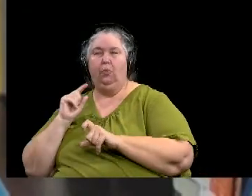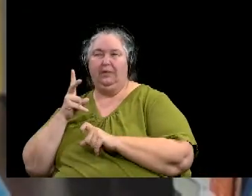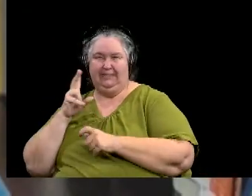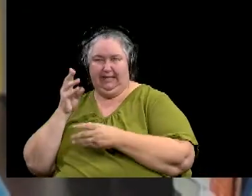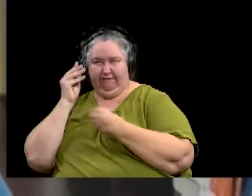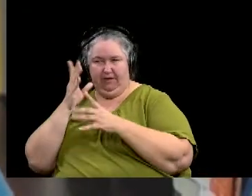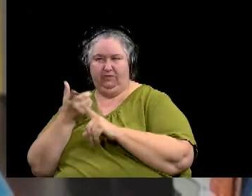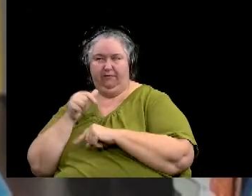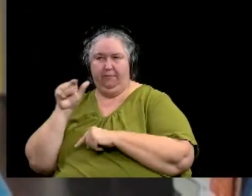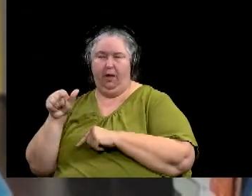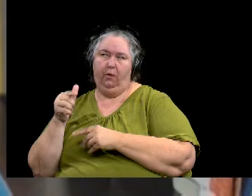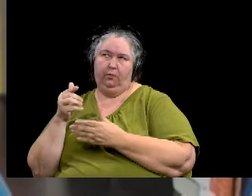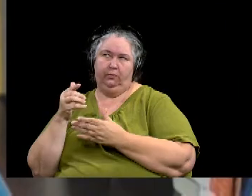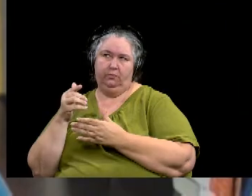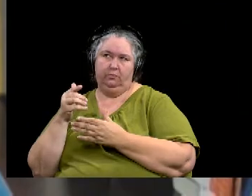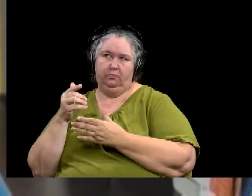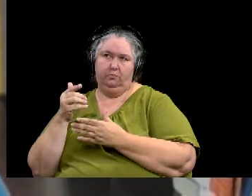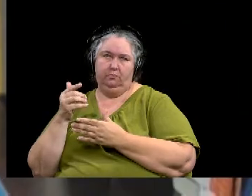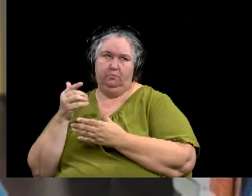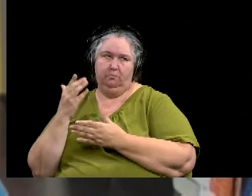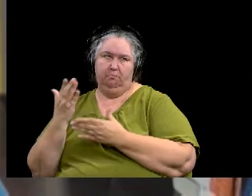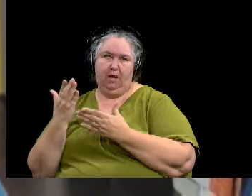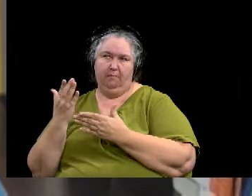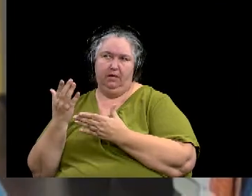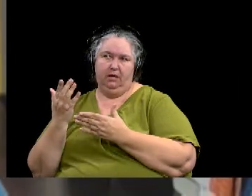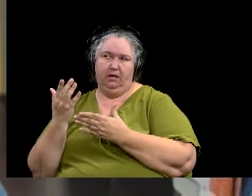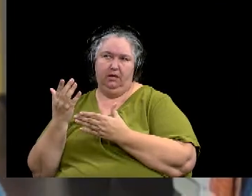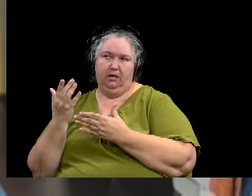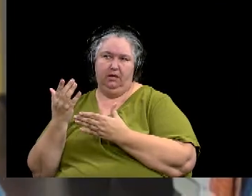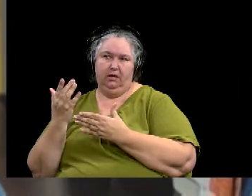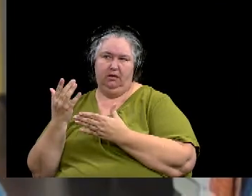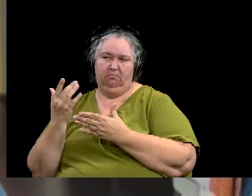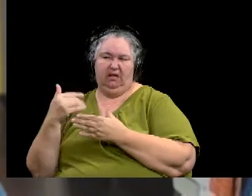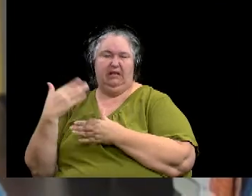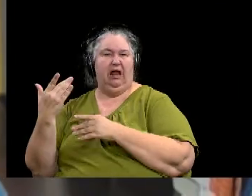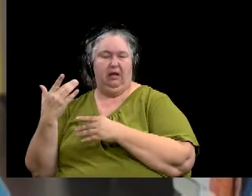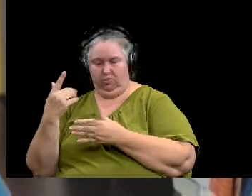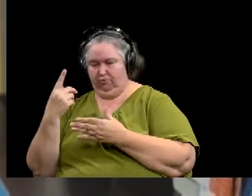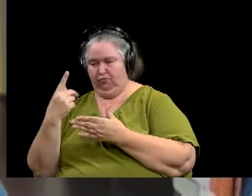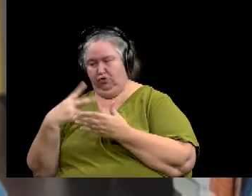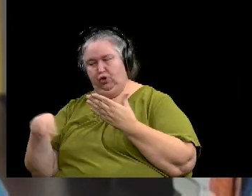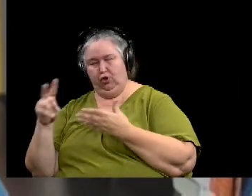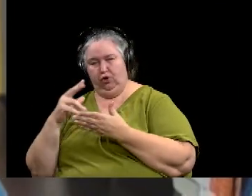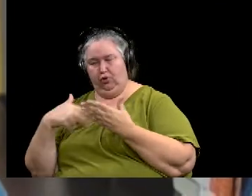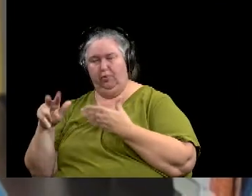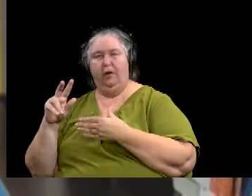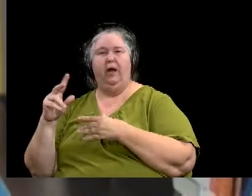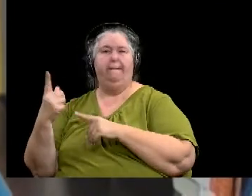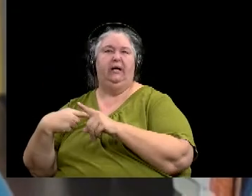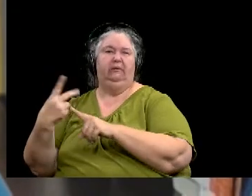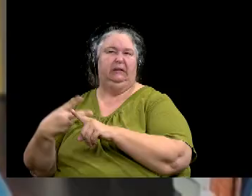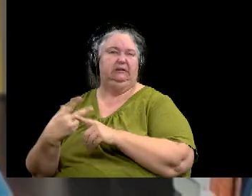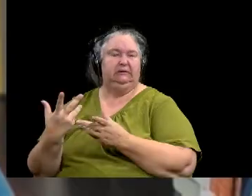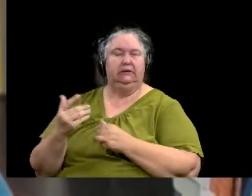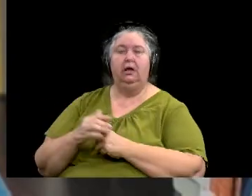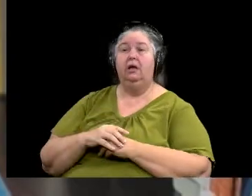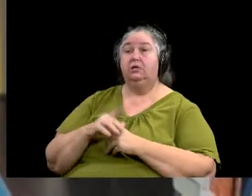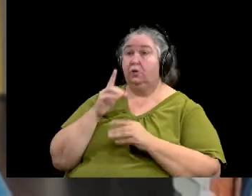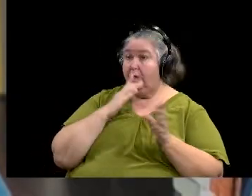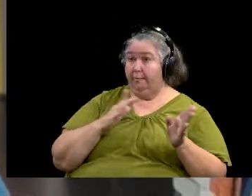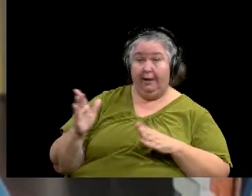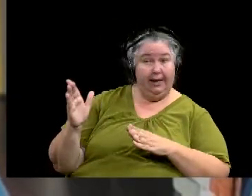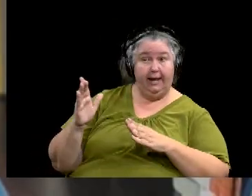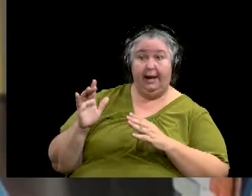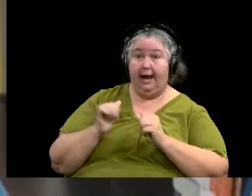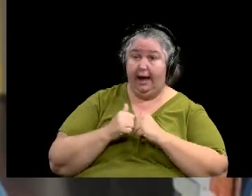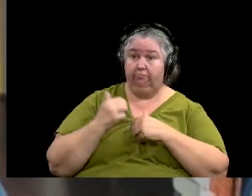And so what we're doing locally to plan for the rollout of these vaccines, I'll just touch on a few broad strategies that we've developed.